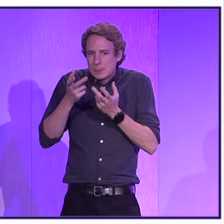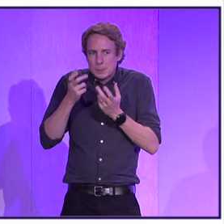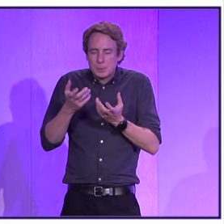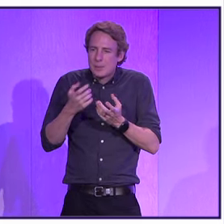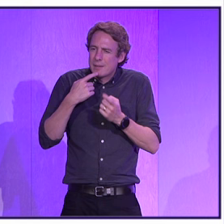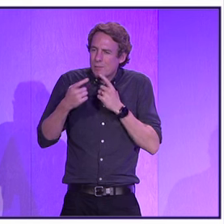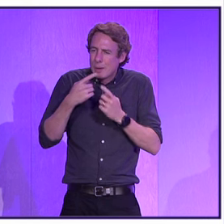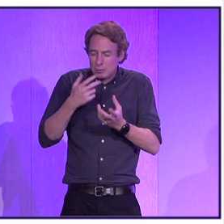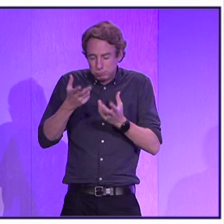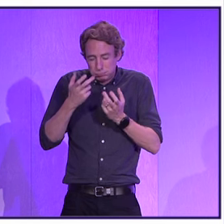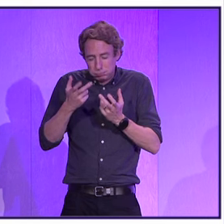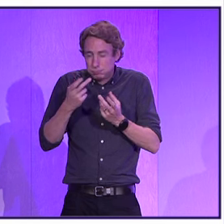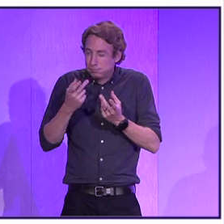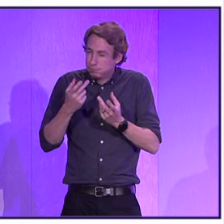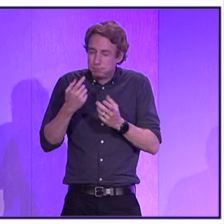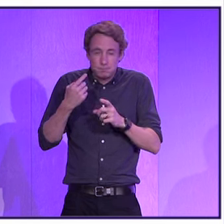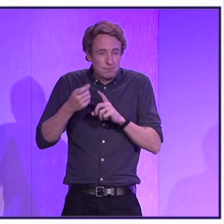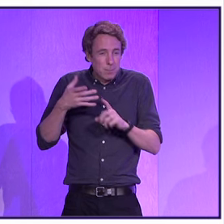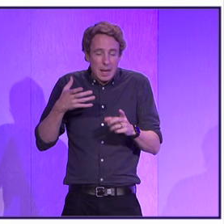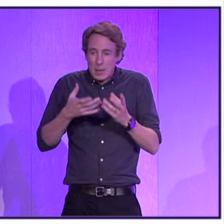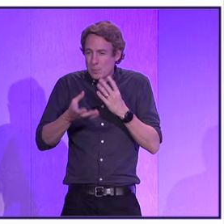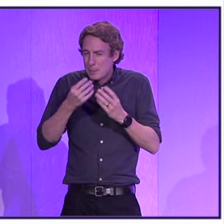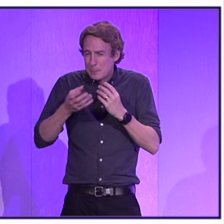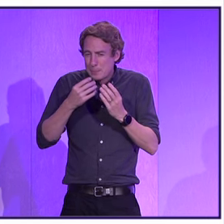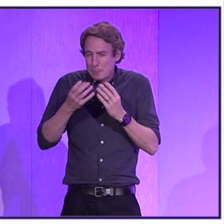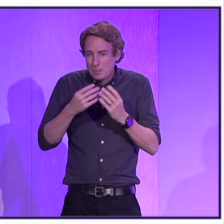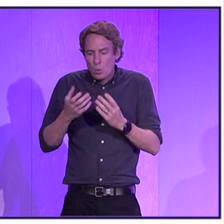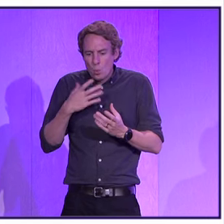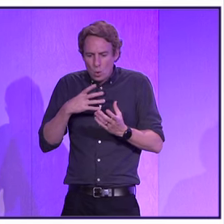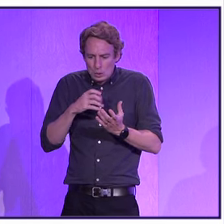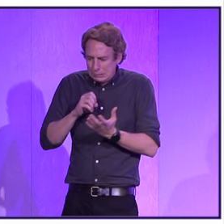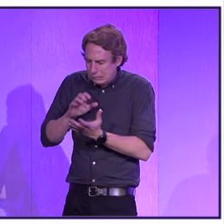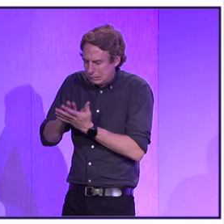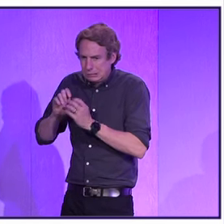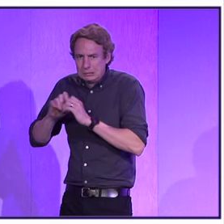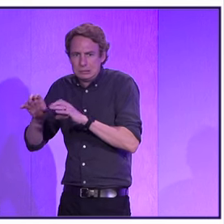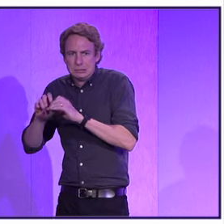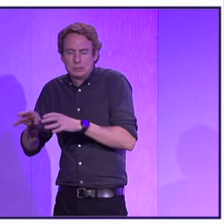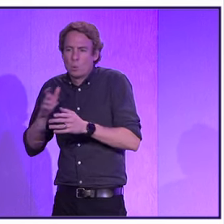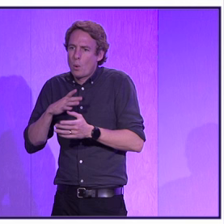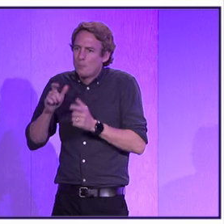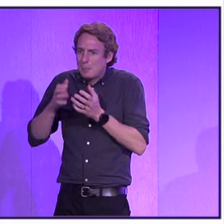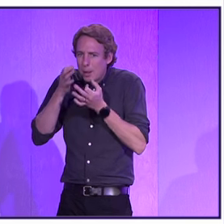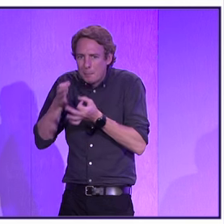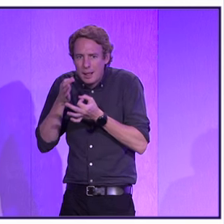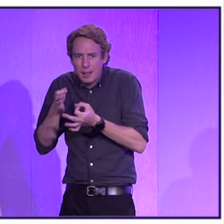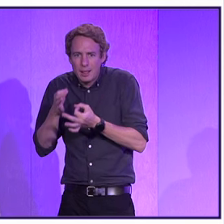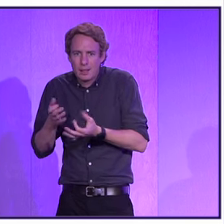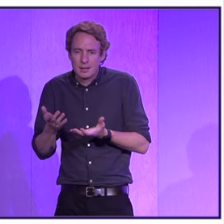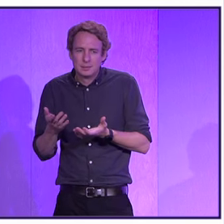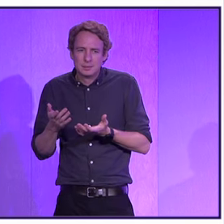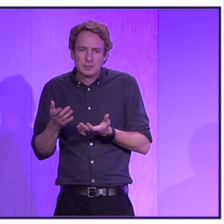of rapid consumption of information and of making it sort of shareable and appealing as kind of like